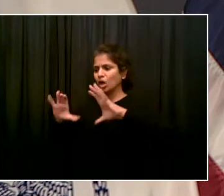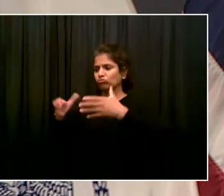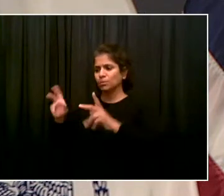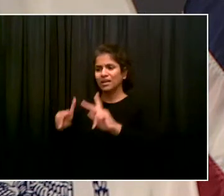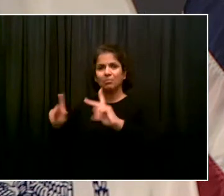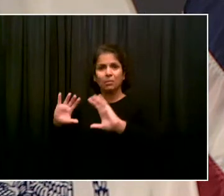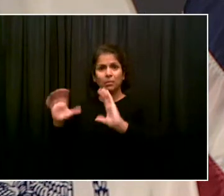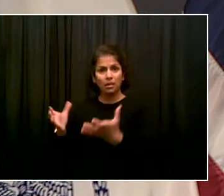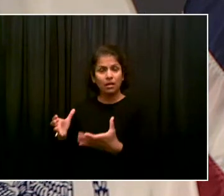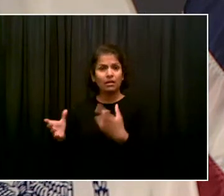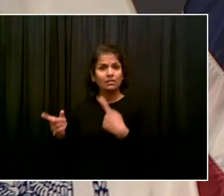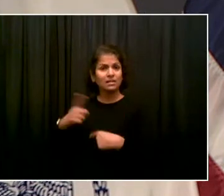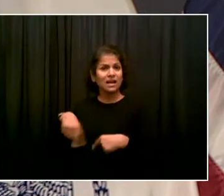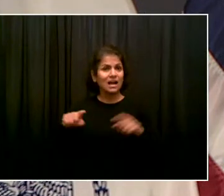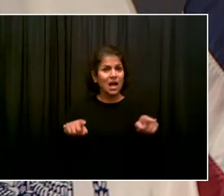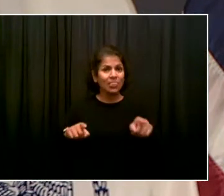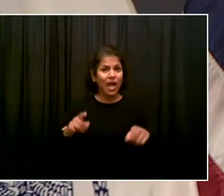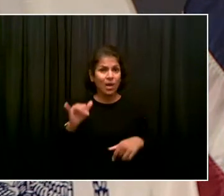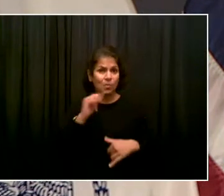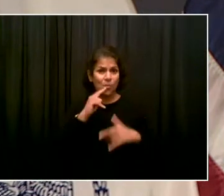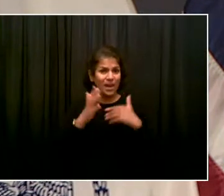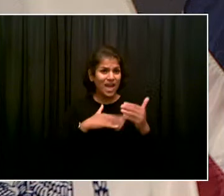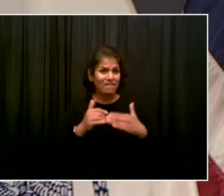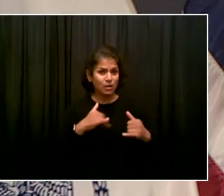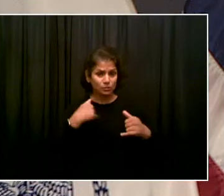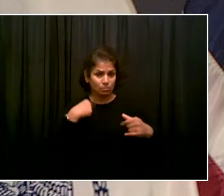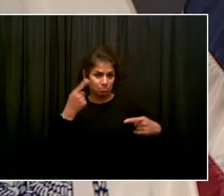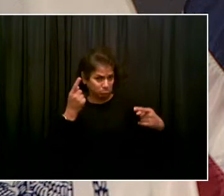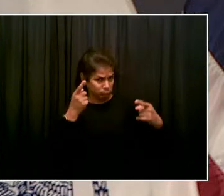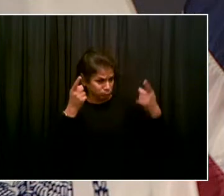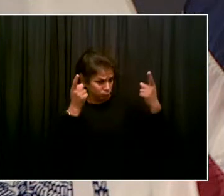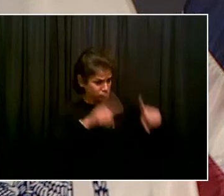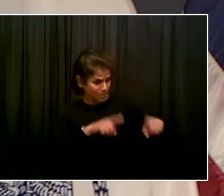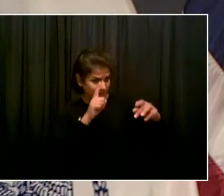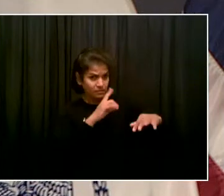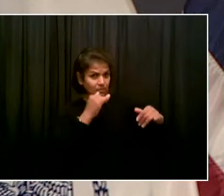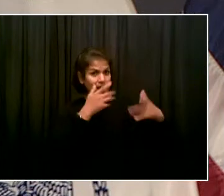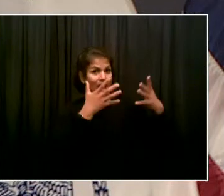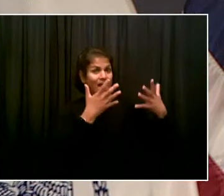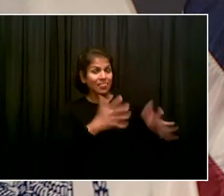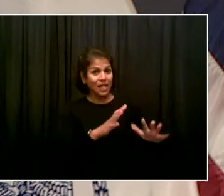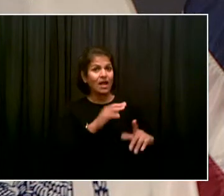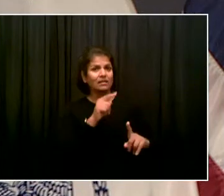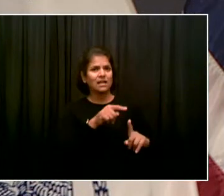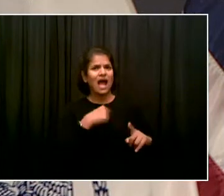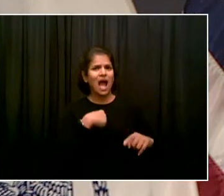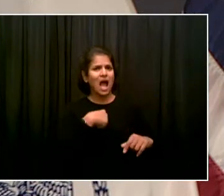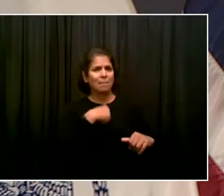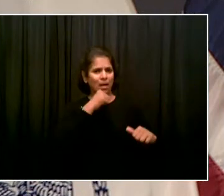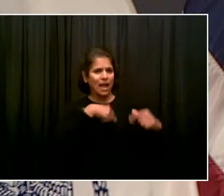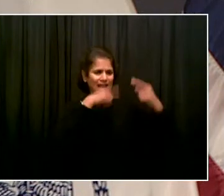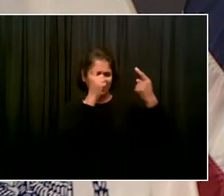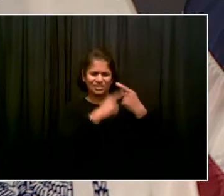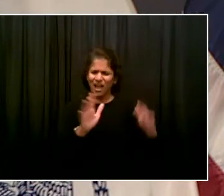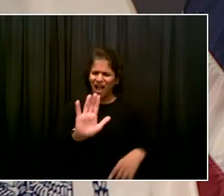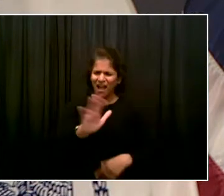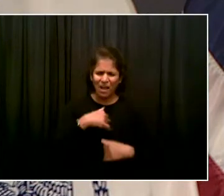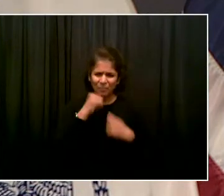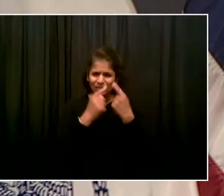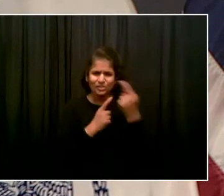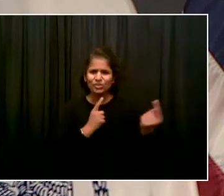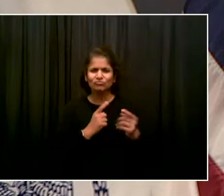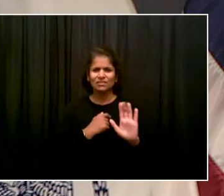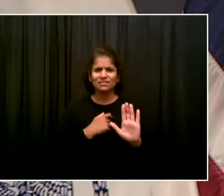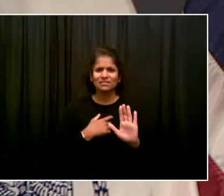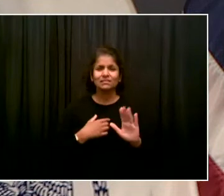they didn't vote on it. So I guess what I want to know is, what is your response to the suit and the fact that these people feel that their health